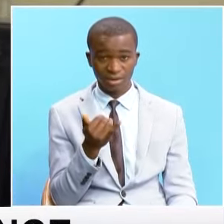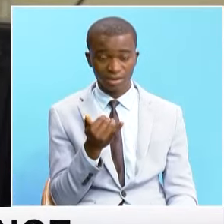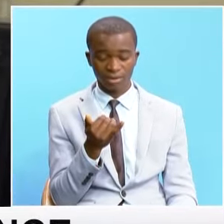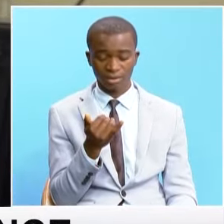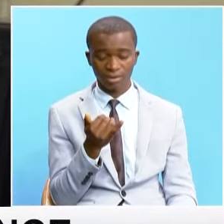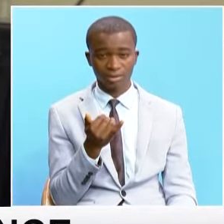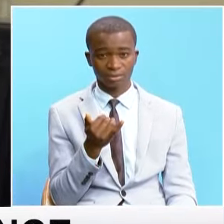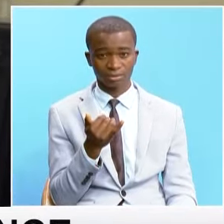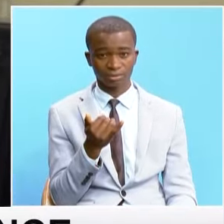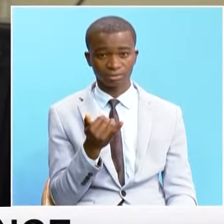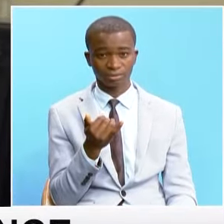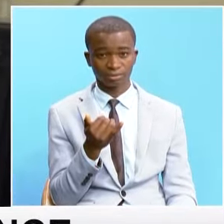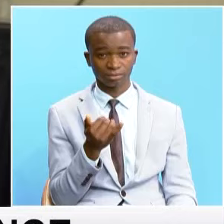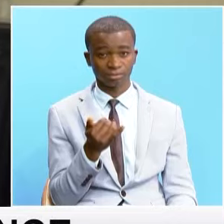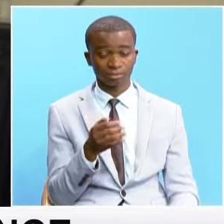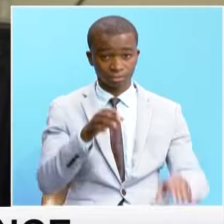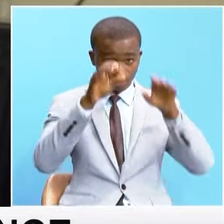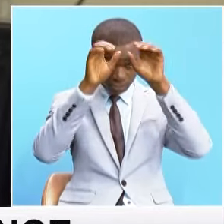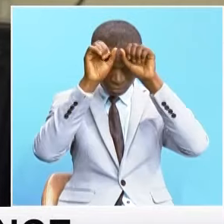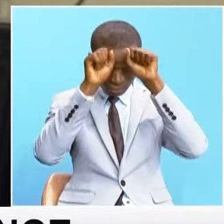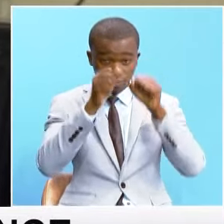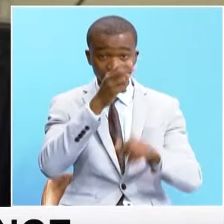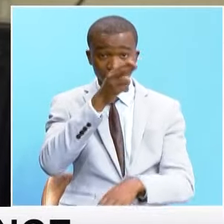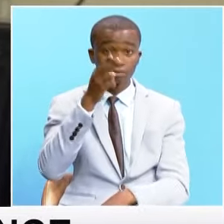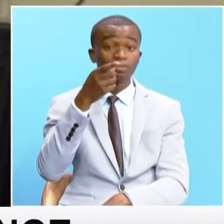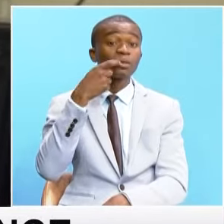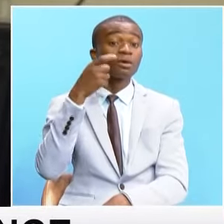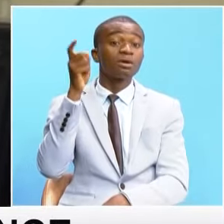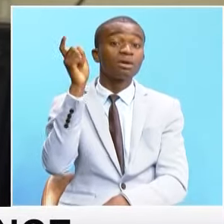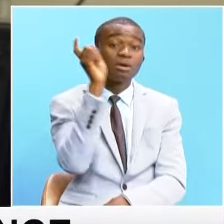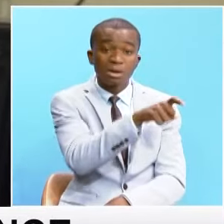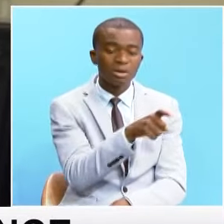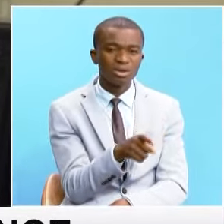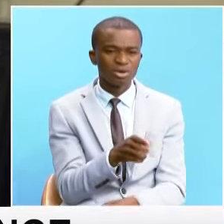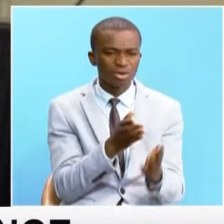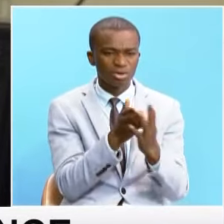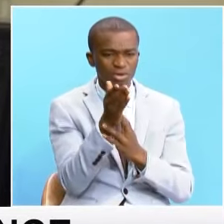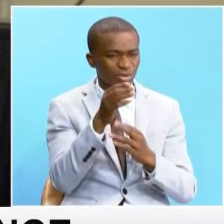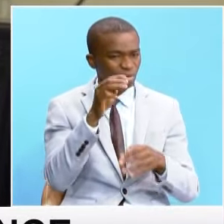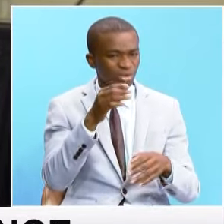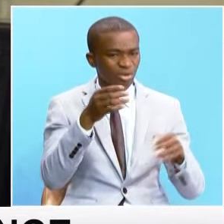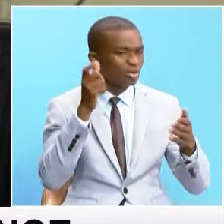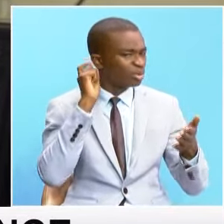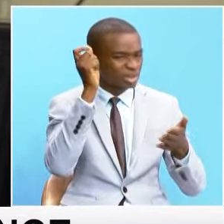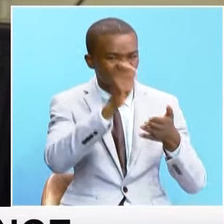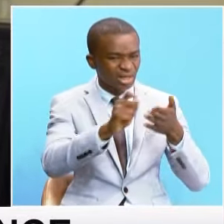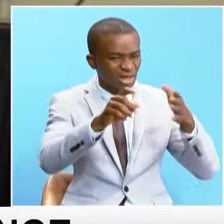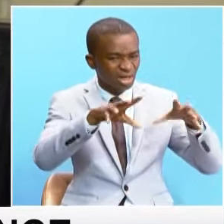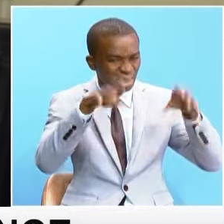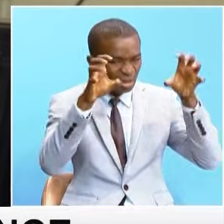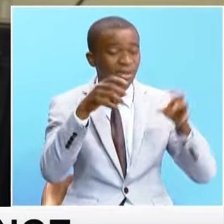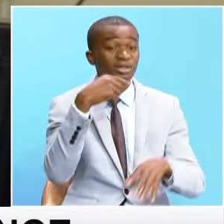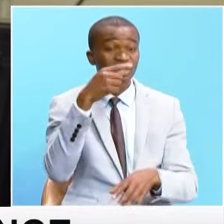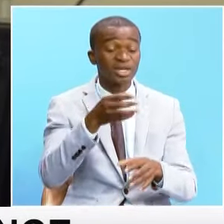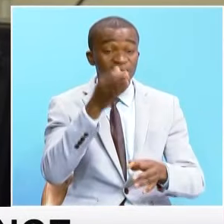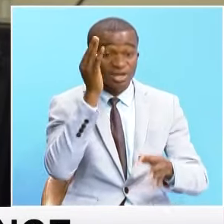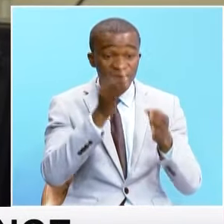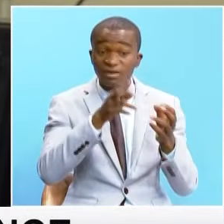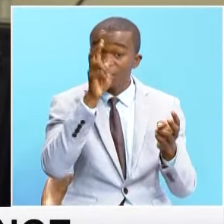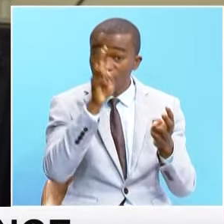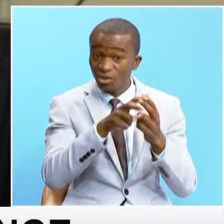guidance of His Excellency, the President of the Republic of Zambia, through to Secretary to Cabinet, we are now being guided that when there's a contract that